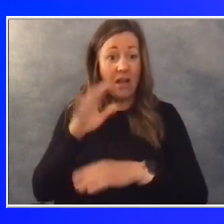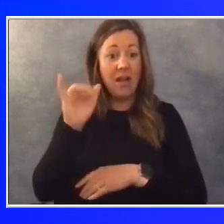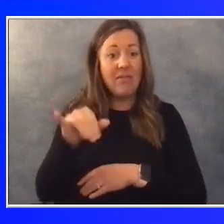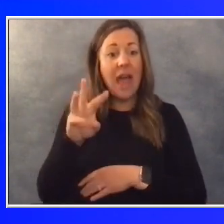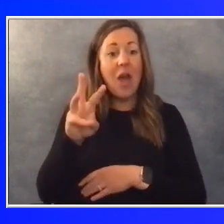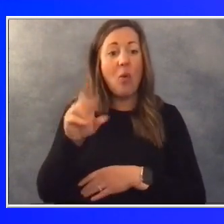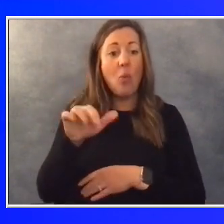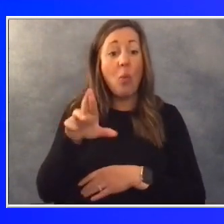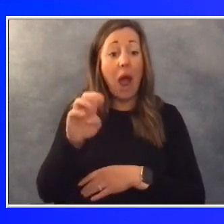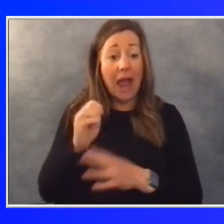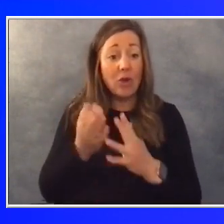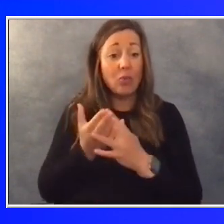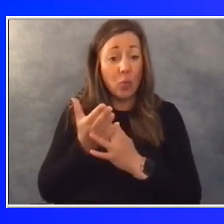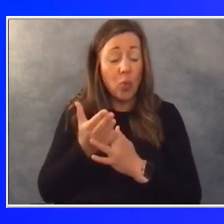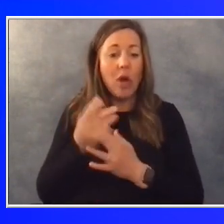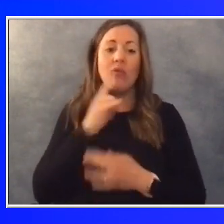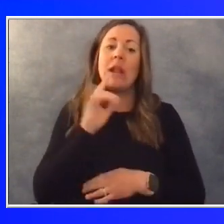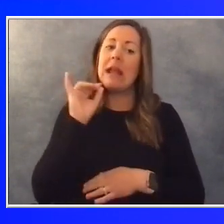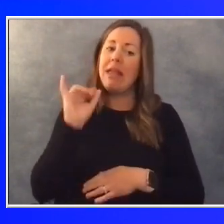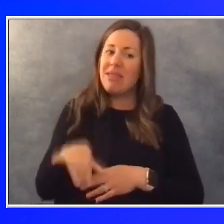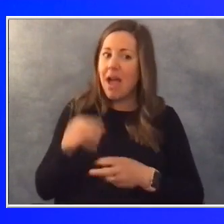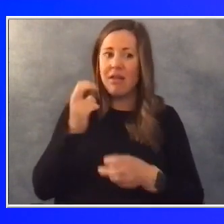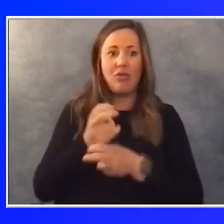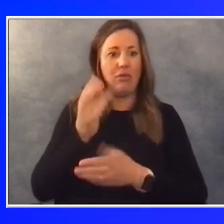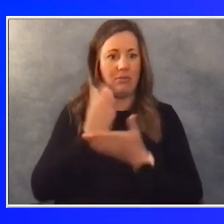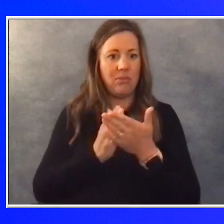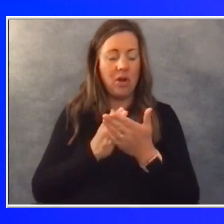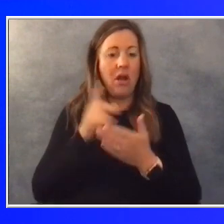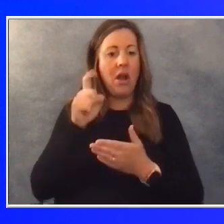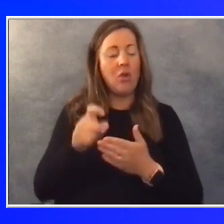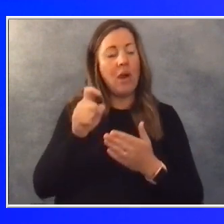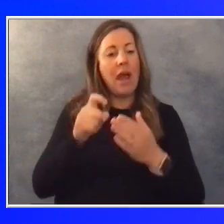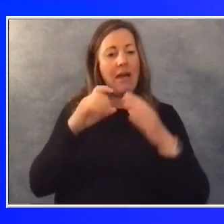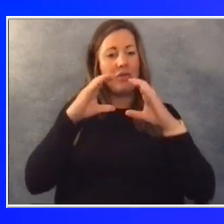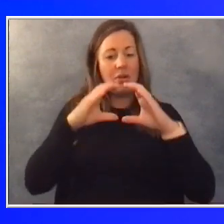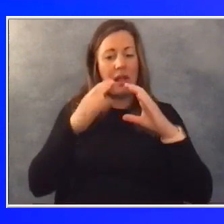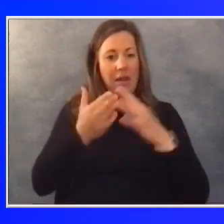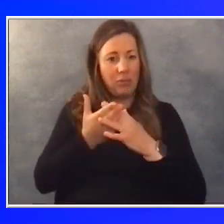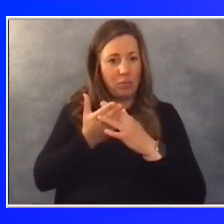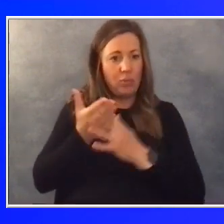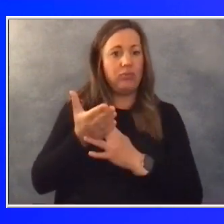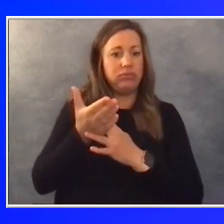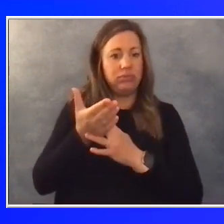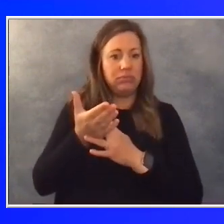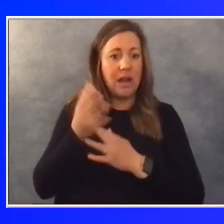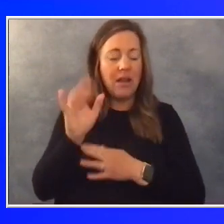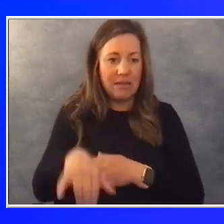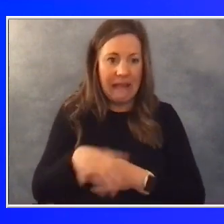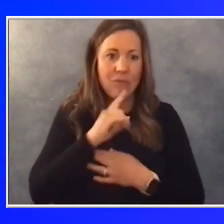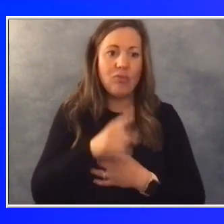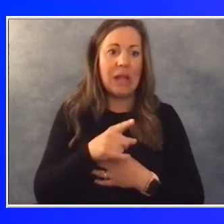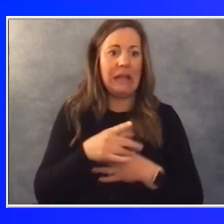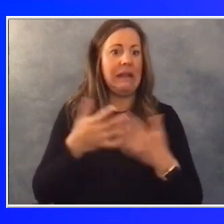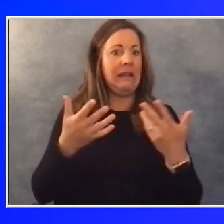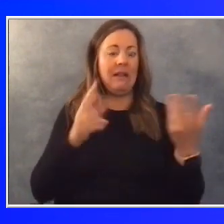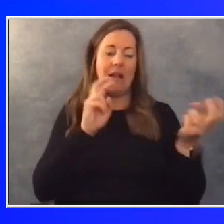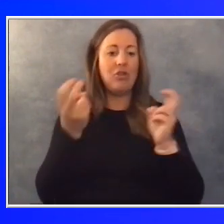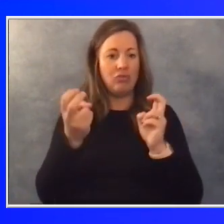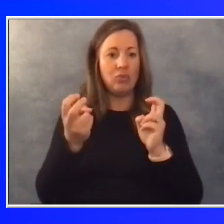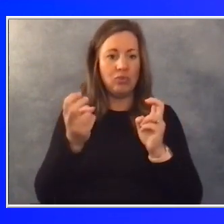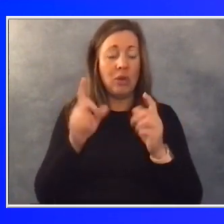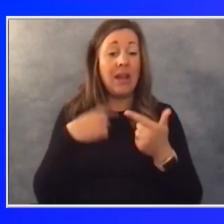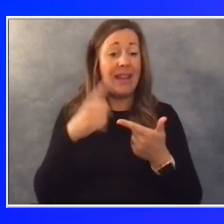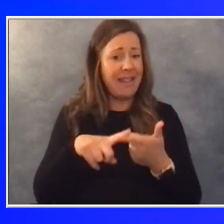trick. Getting a wire across the blocked area is the issue. And